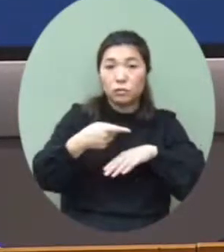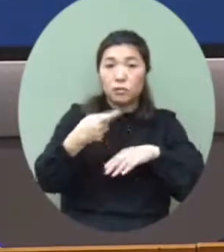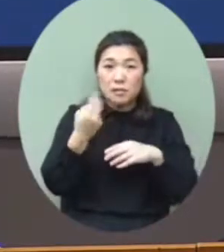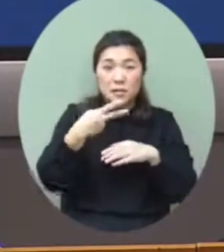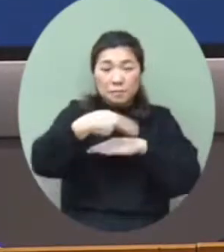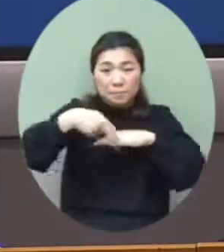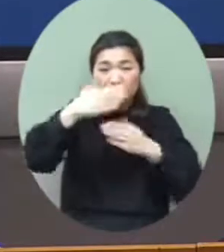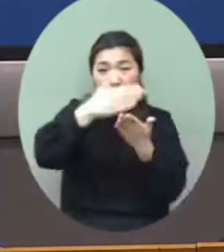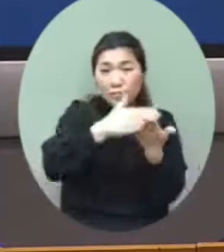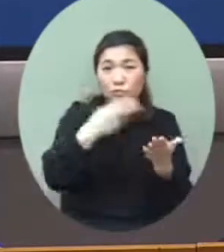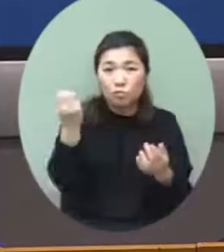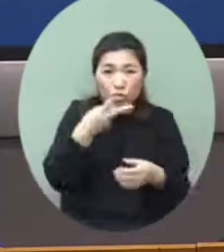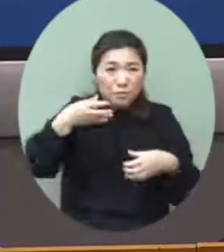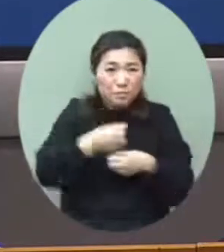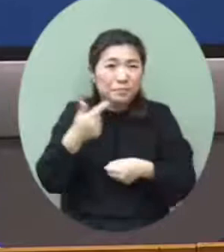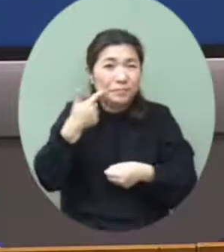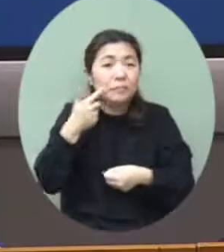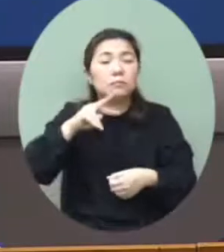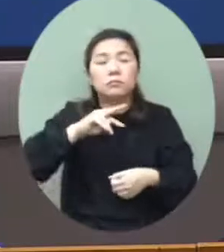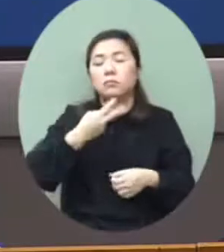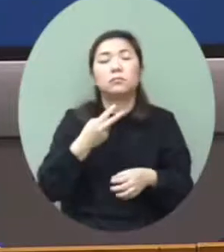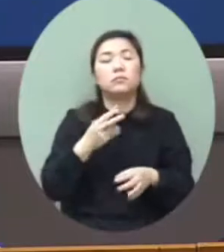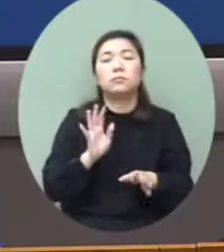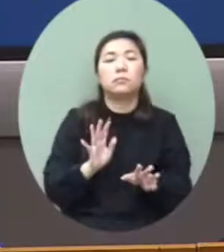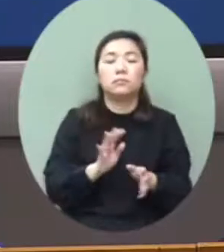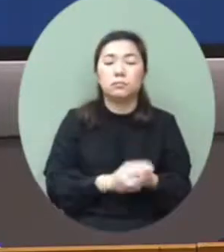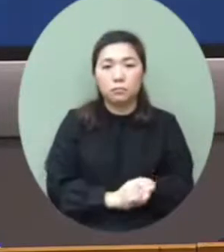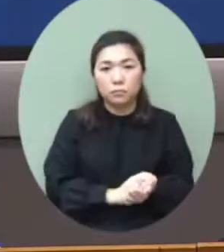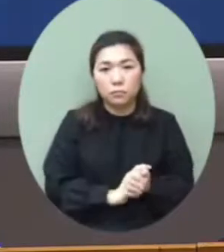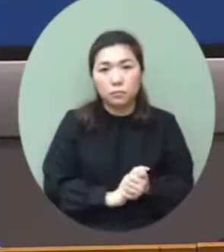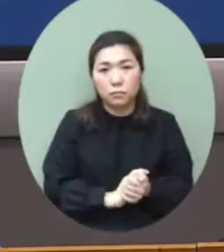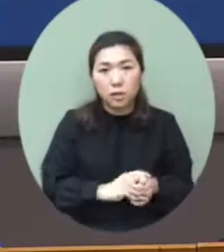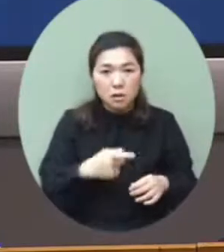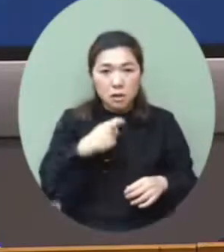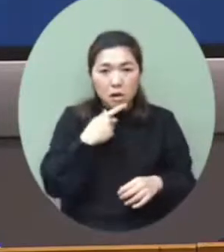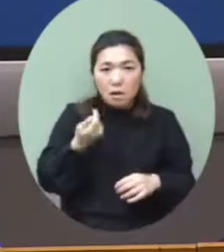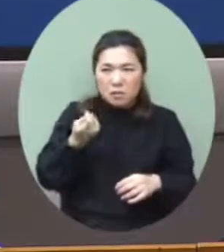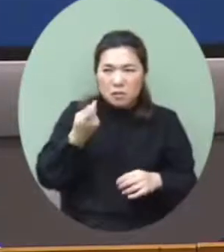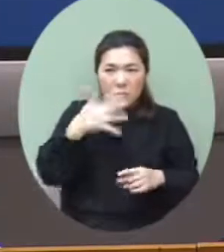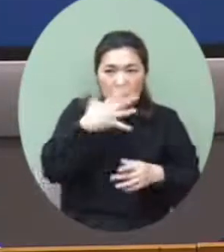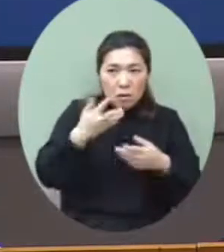and we have no current plans to further tighten these measures.